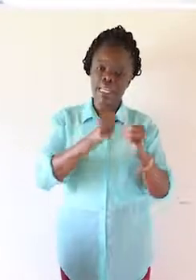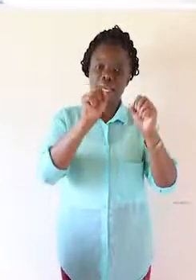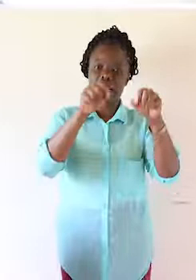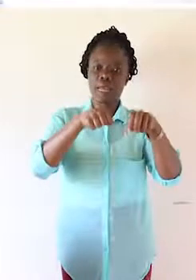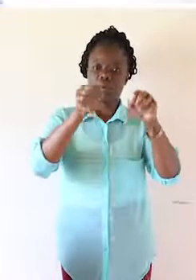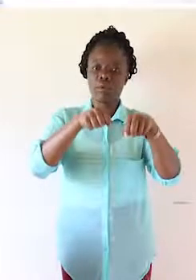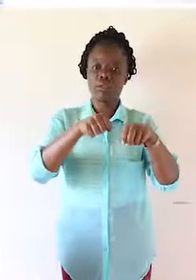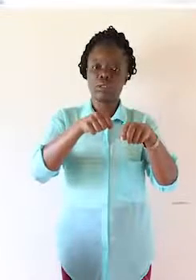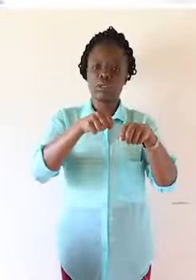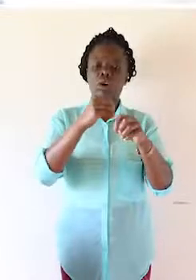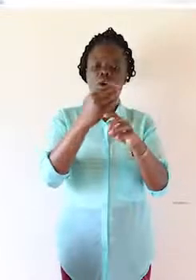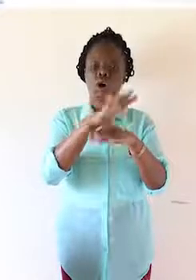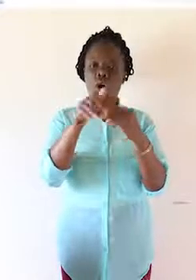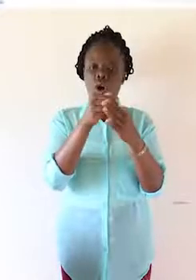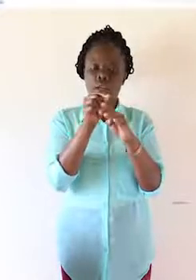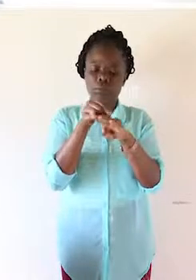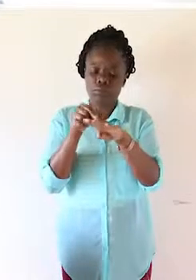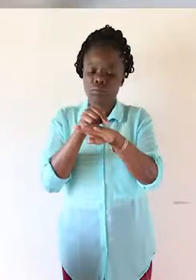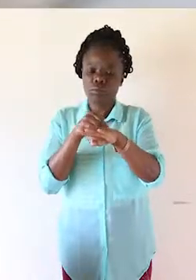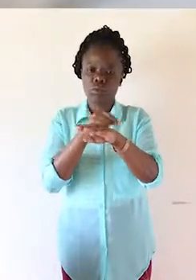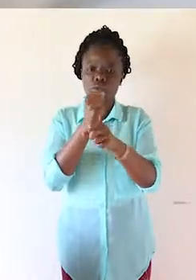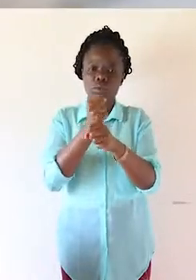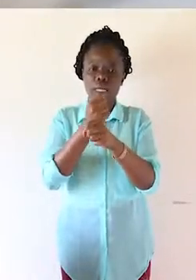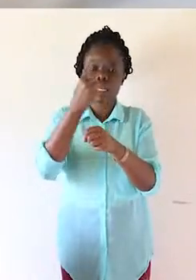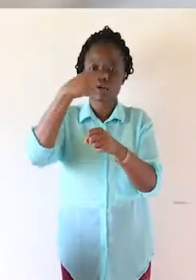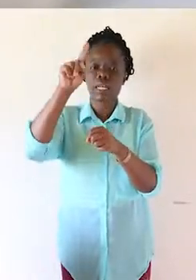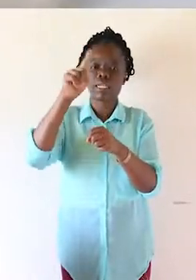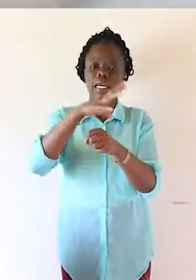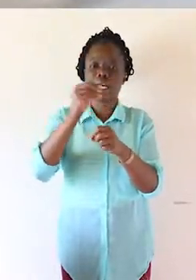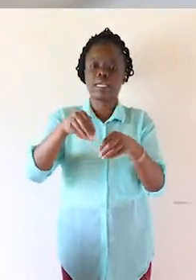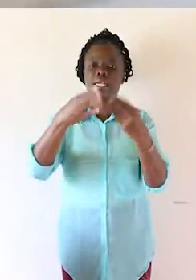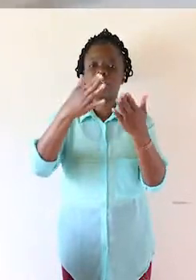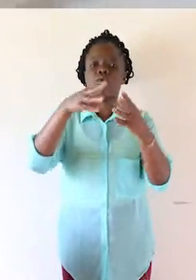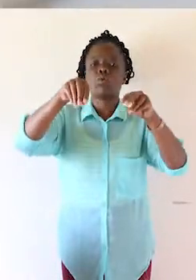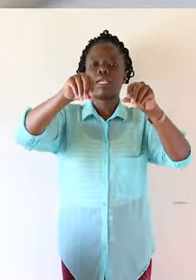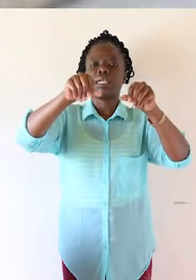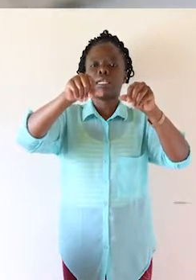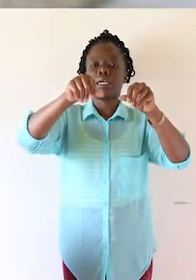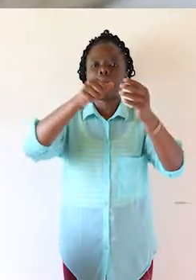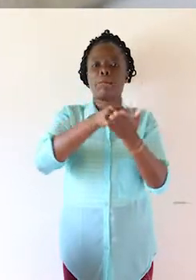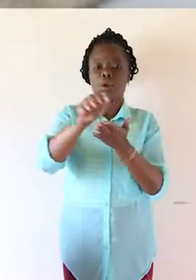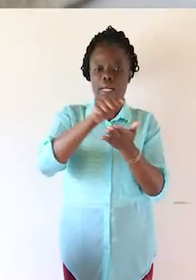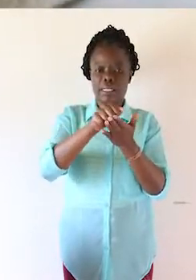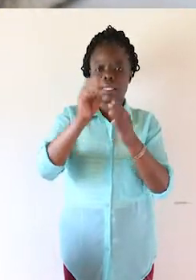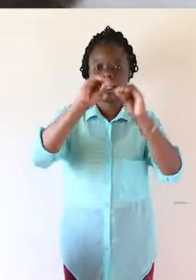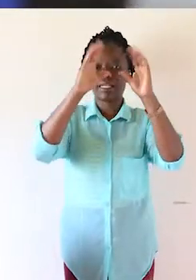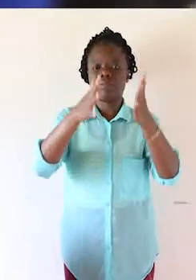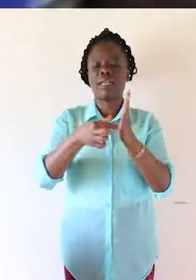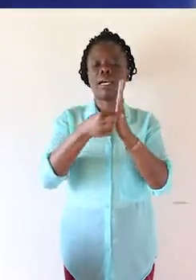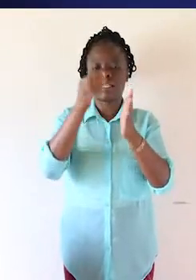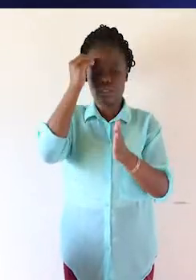Planing enables mortising and tenoning to be done correctly and produce quality products.